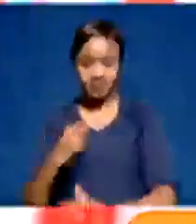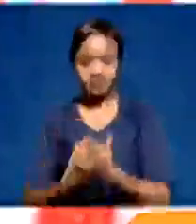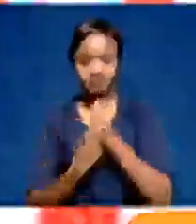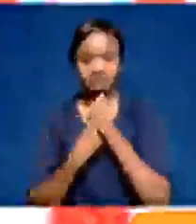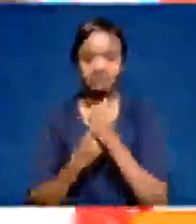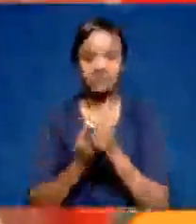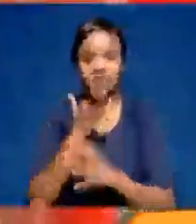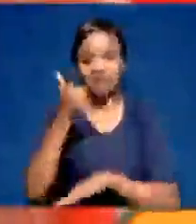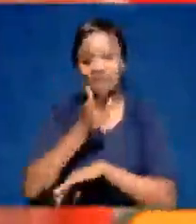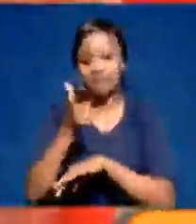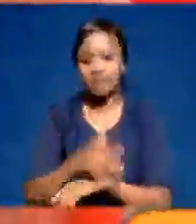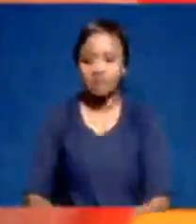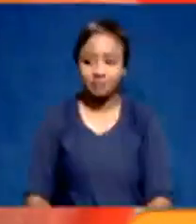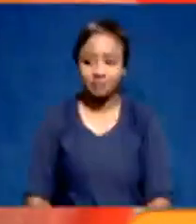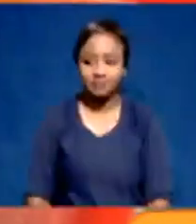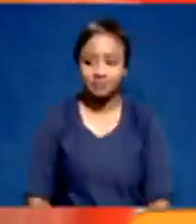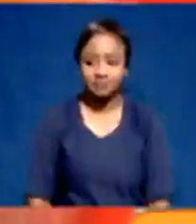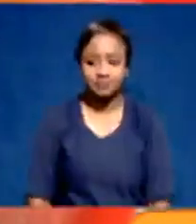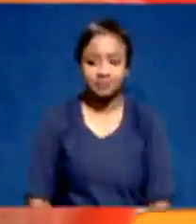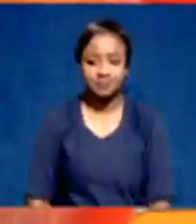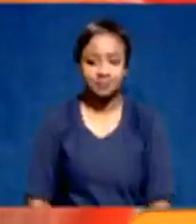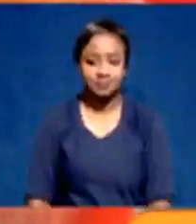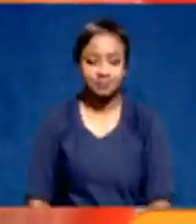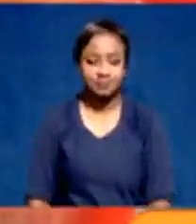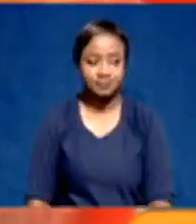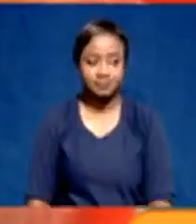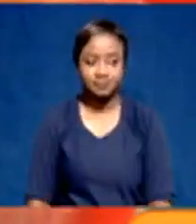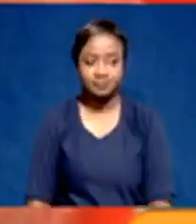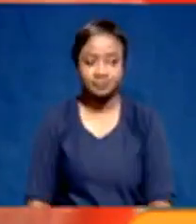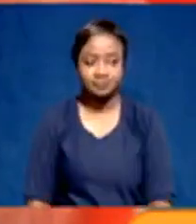partner for the event. Athletics Kenya in partnership with our